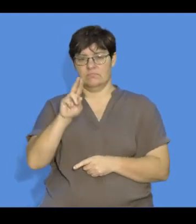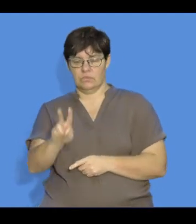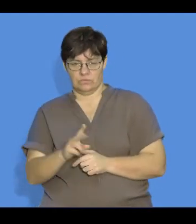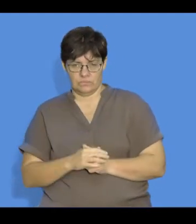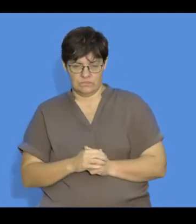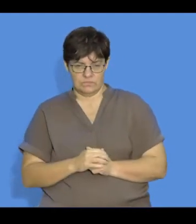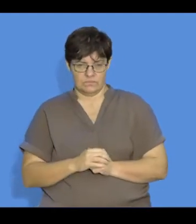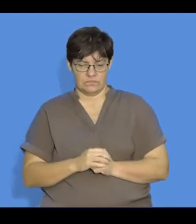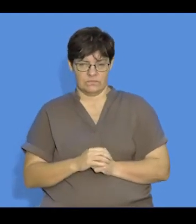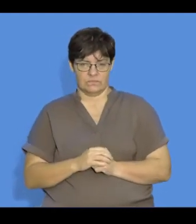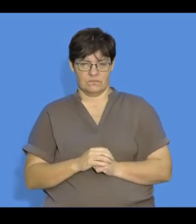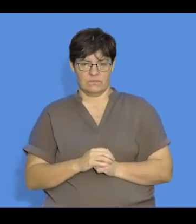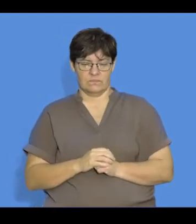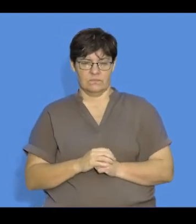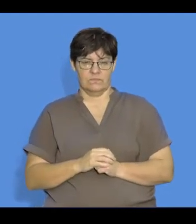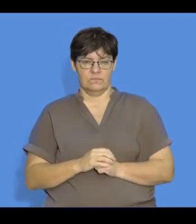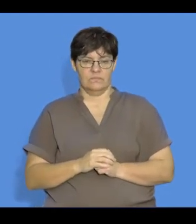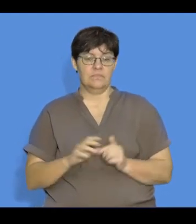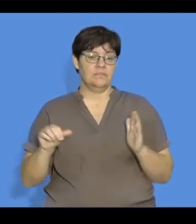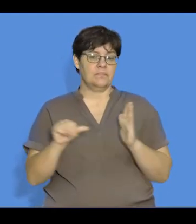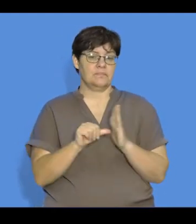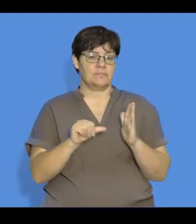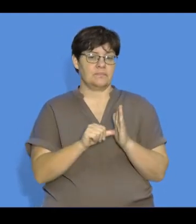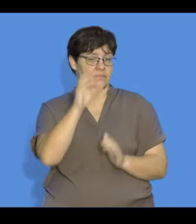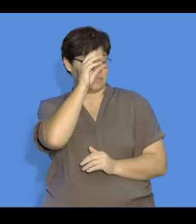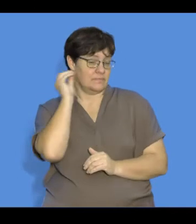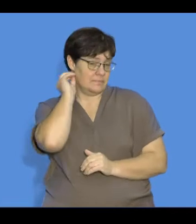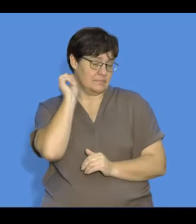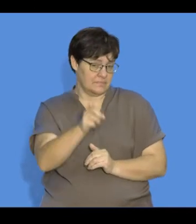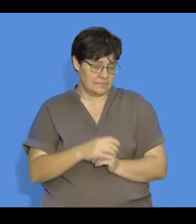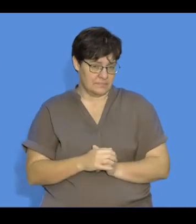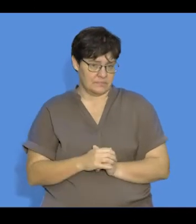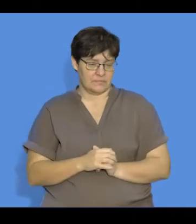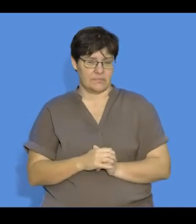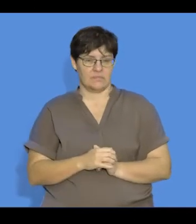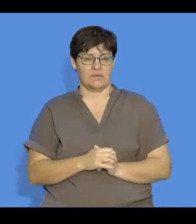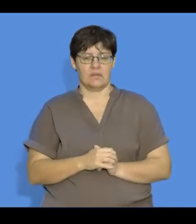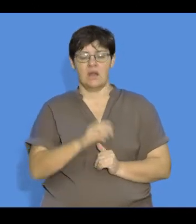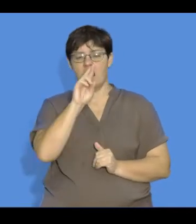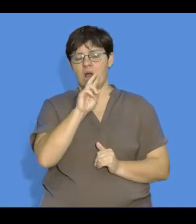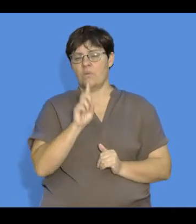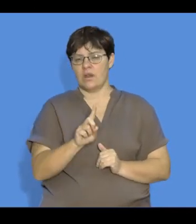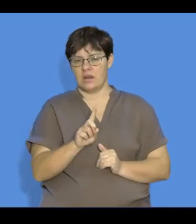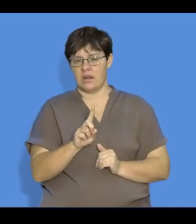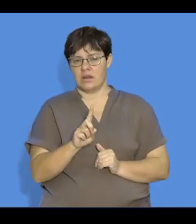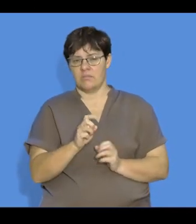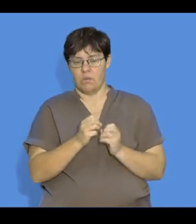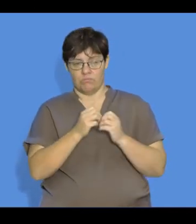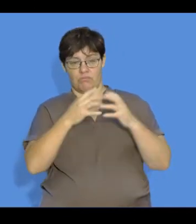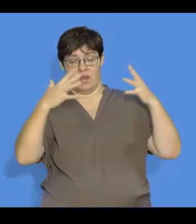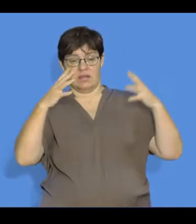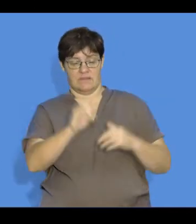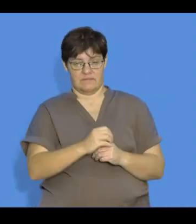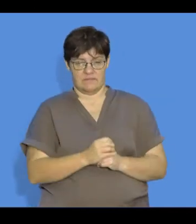and R2. But one other thing that is also very important to note is that R1, is glowing